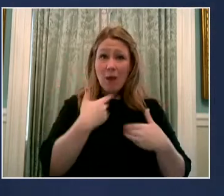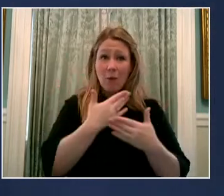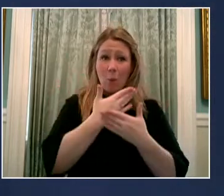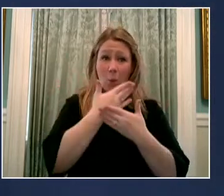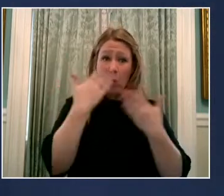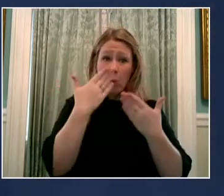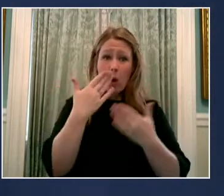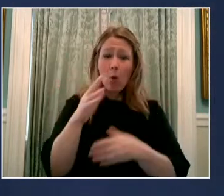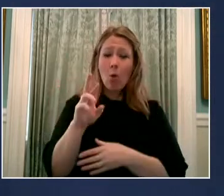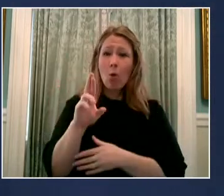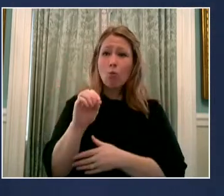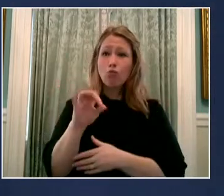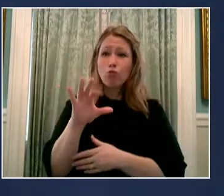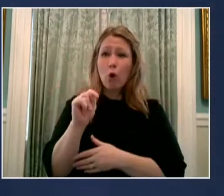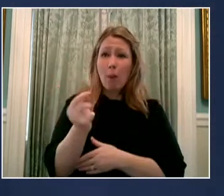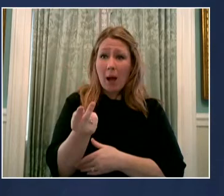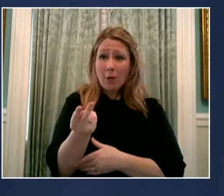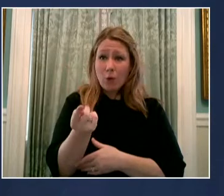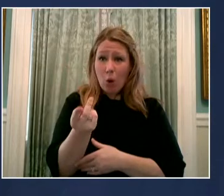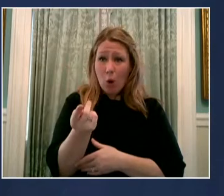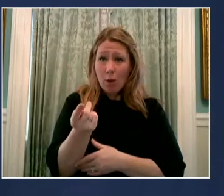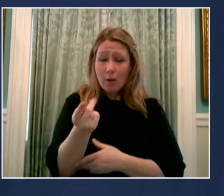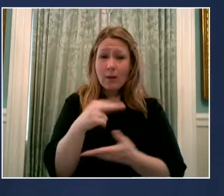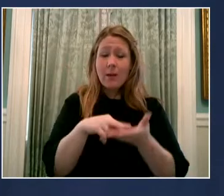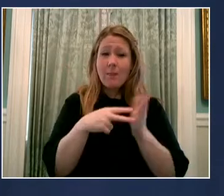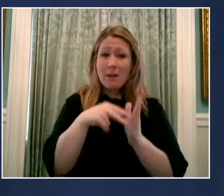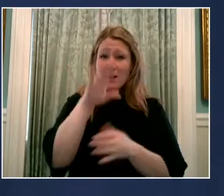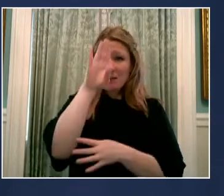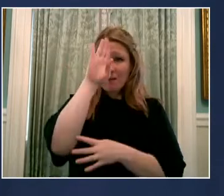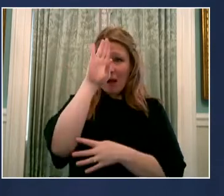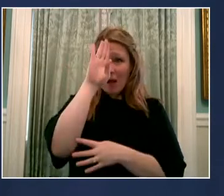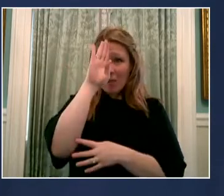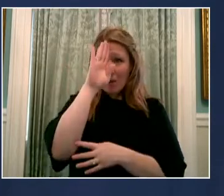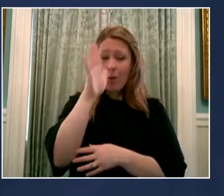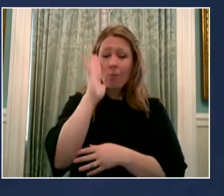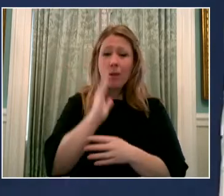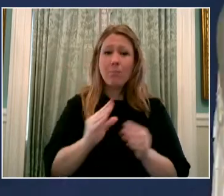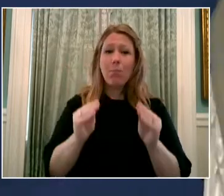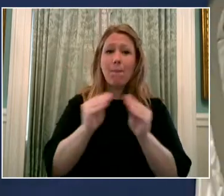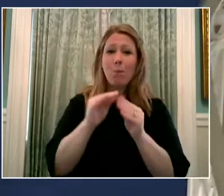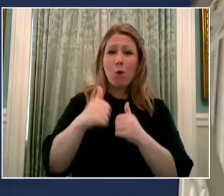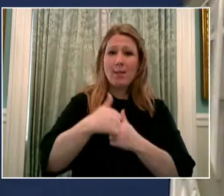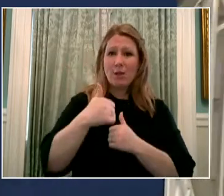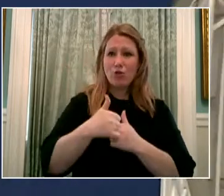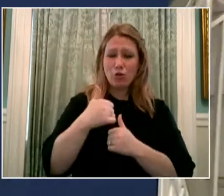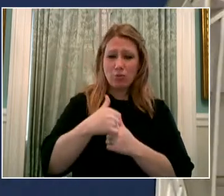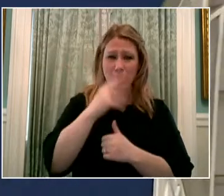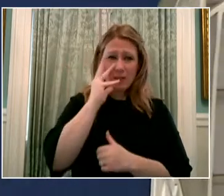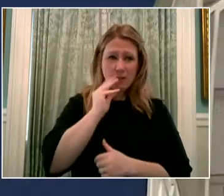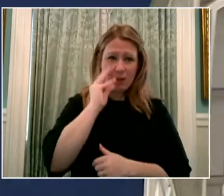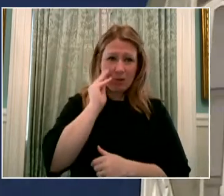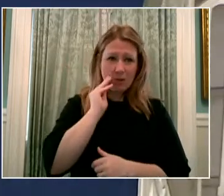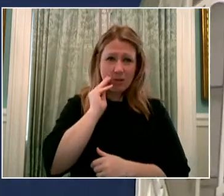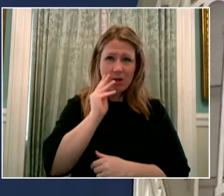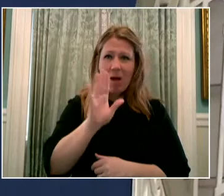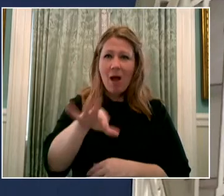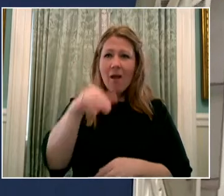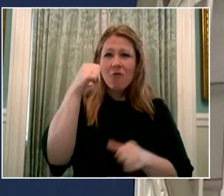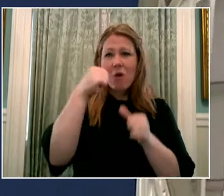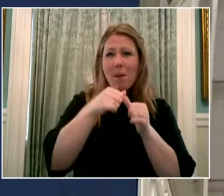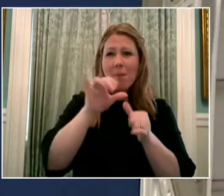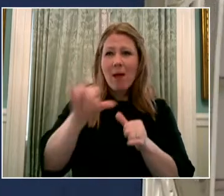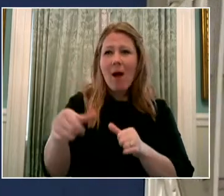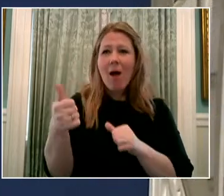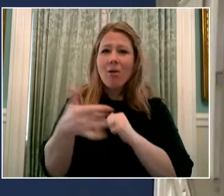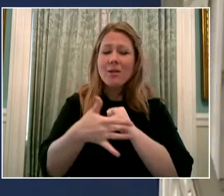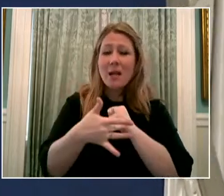in jeopardy. That's how we found the person who's still there. And remember the other technology that I said I wanted to use, drones? The drones was